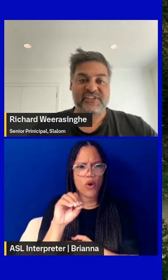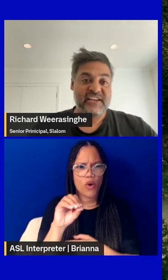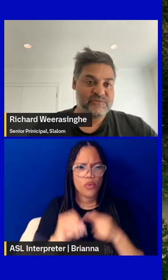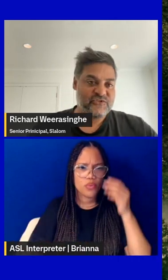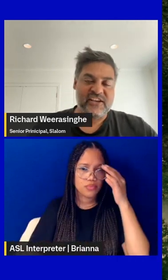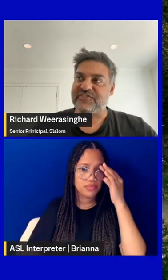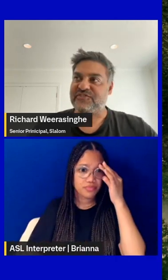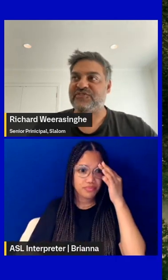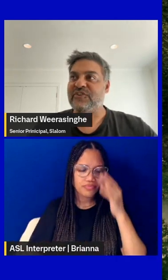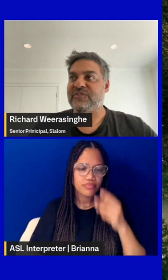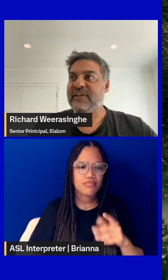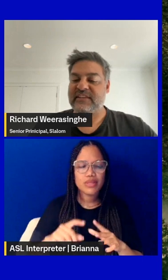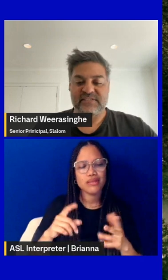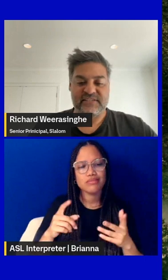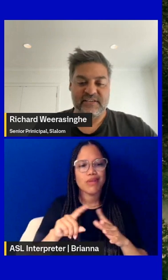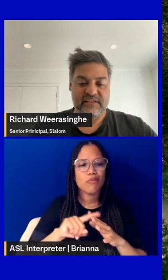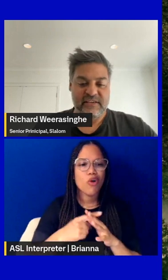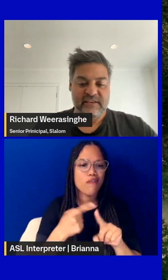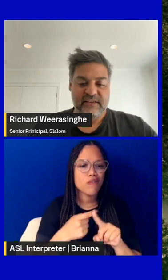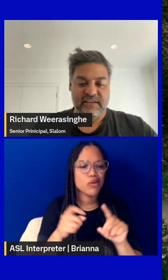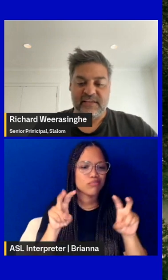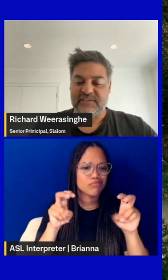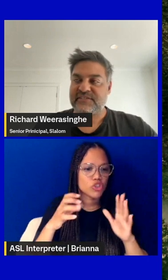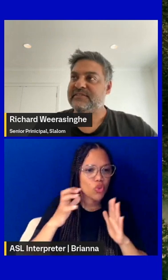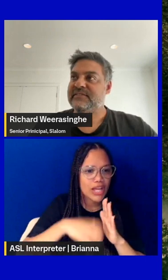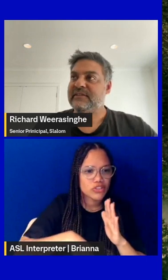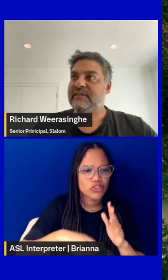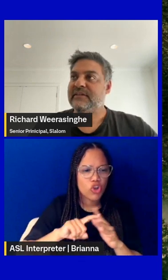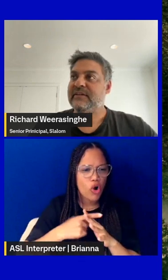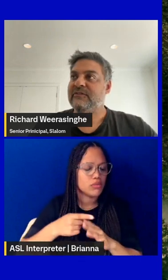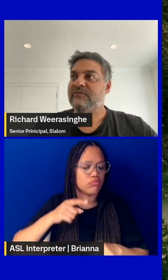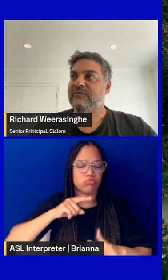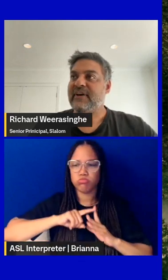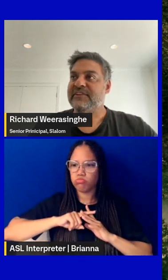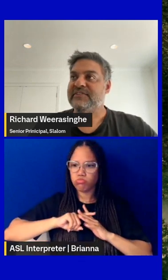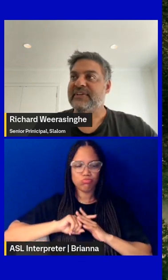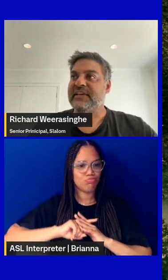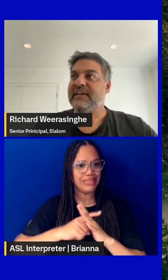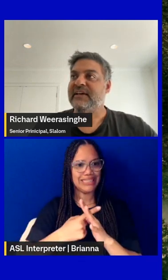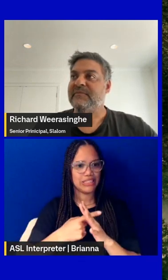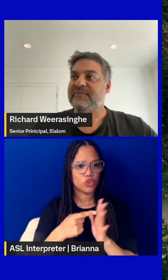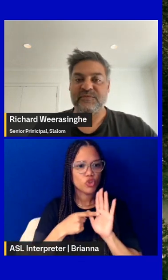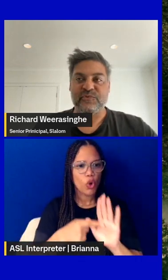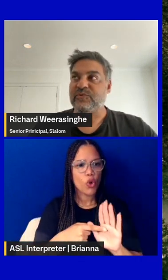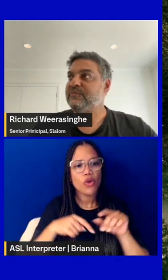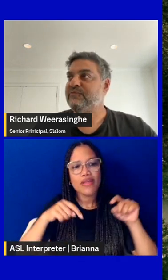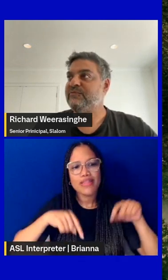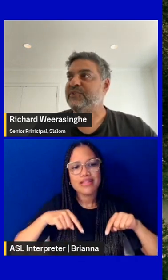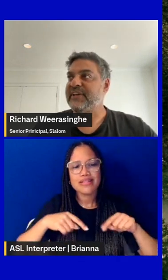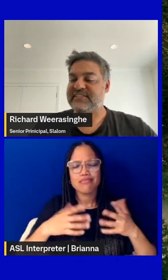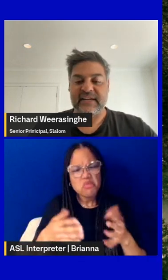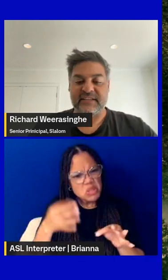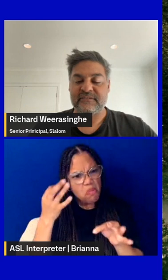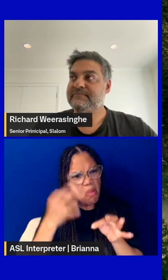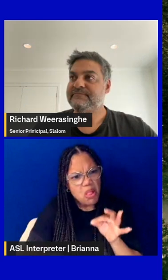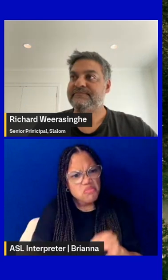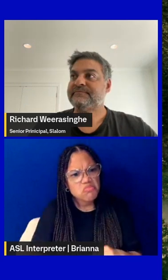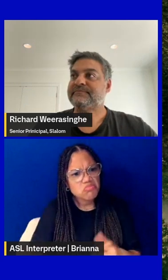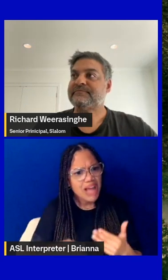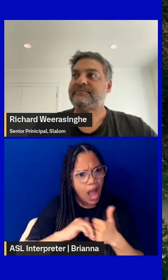So I'm starting from scratch just to show you that it is relatively simple to get